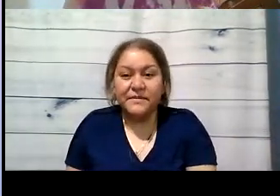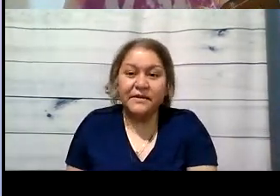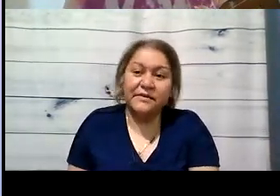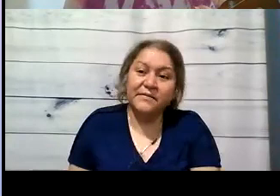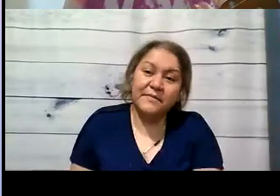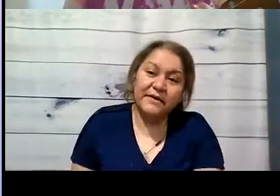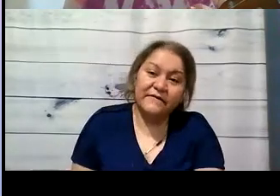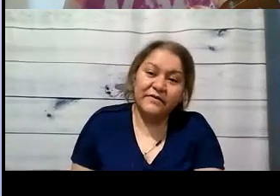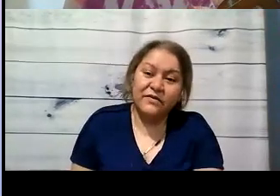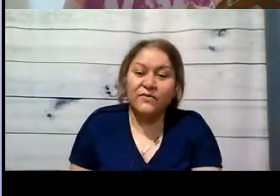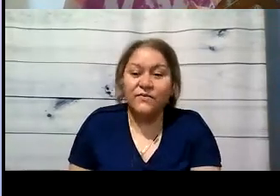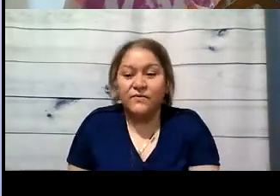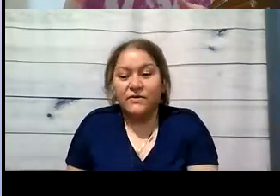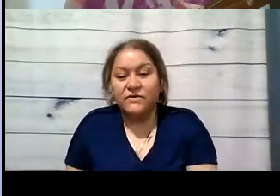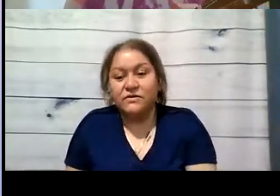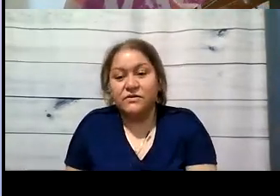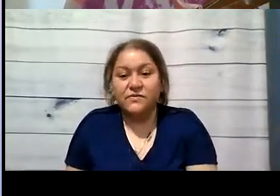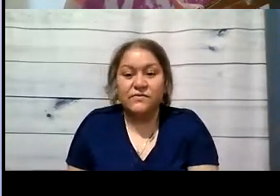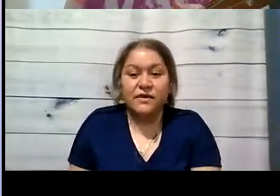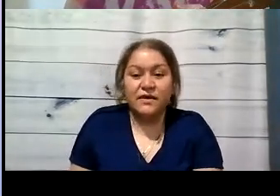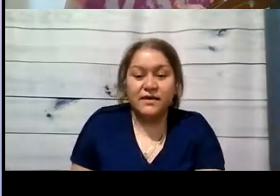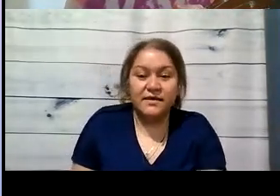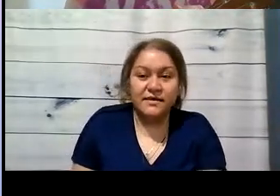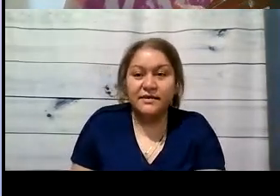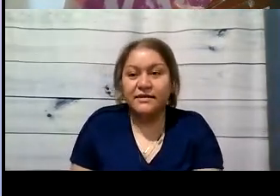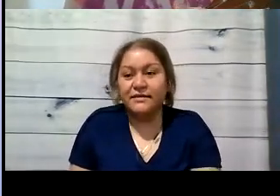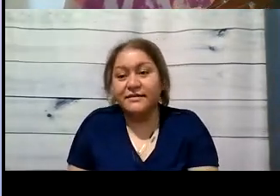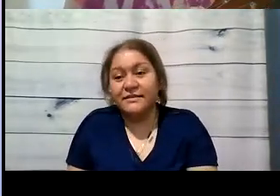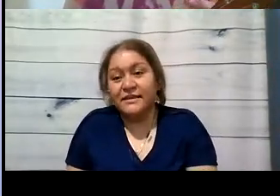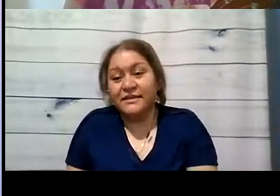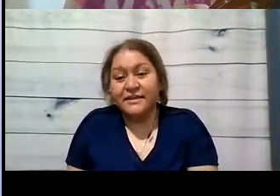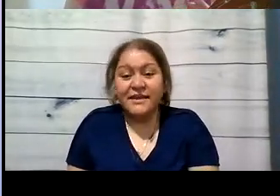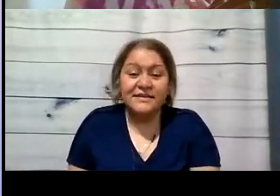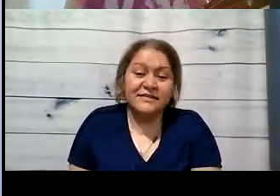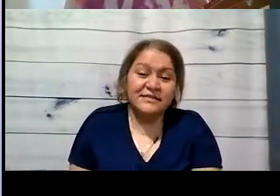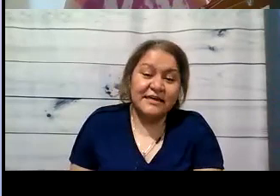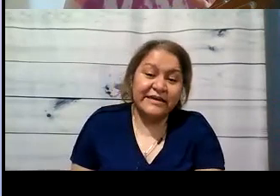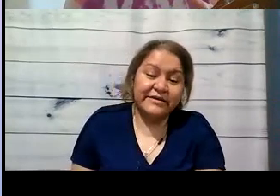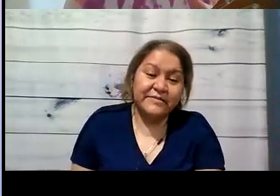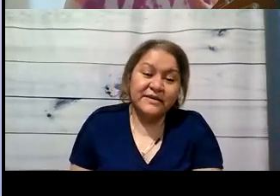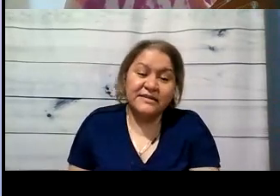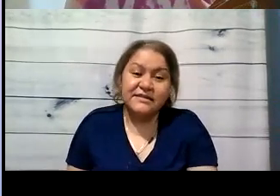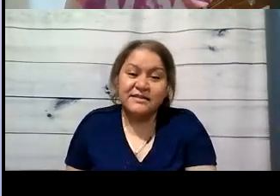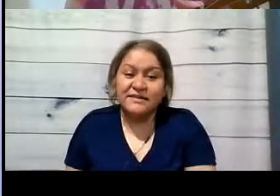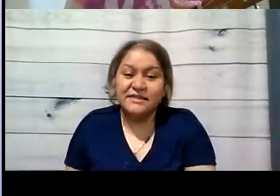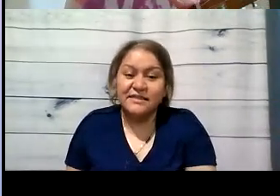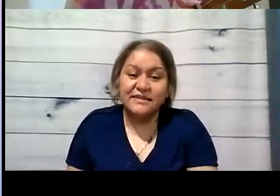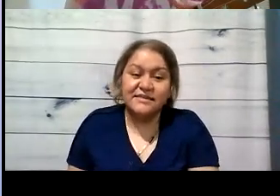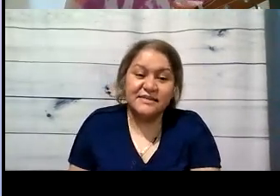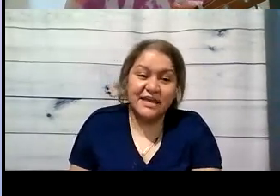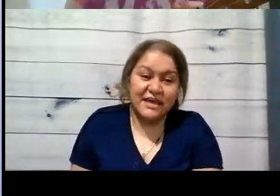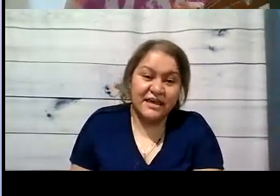Up above the world so high, like a diamond in